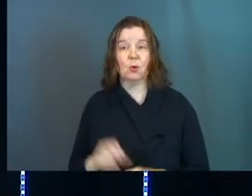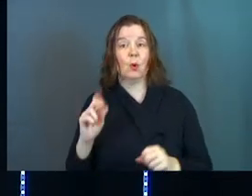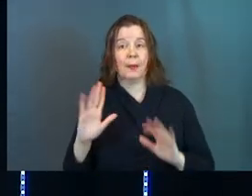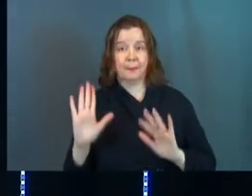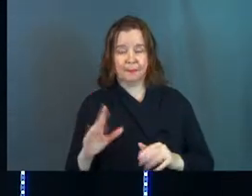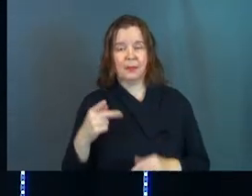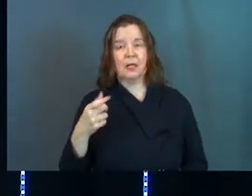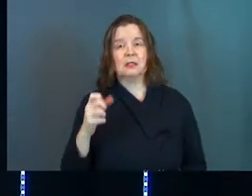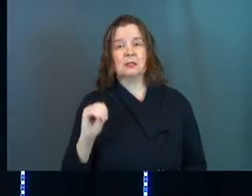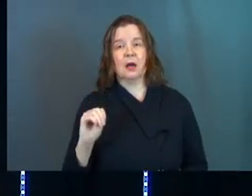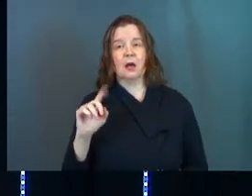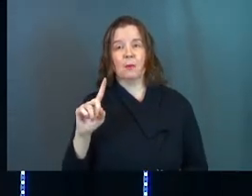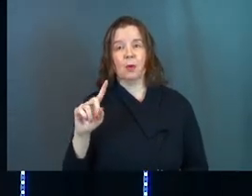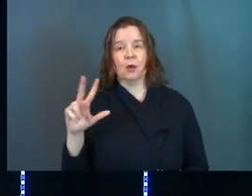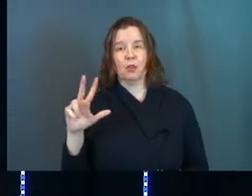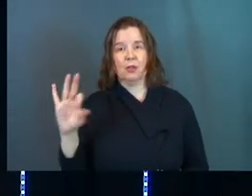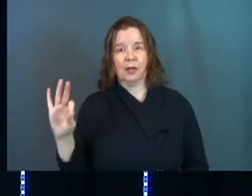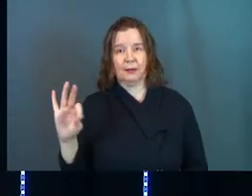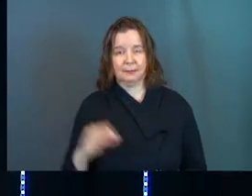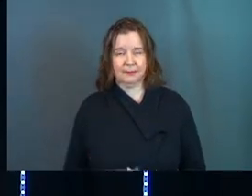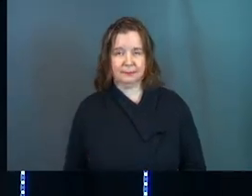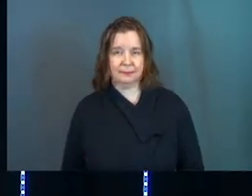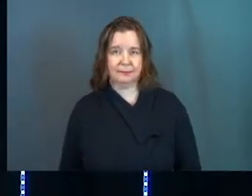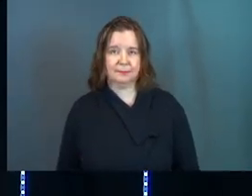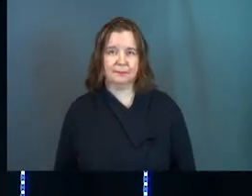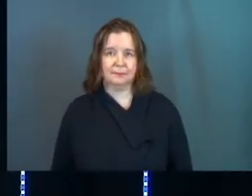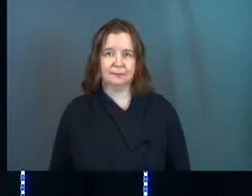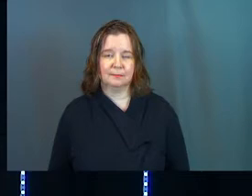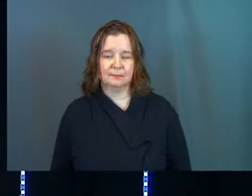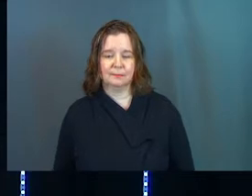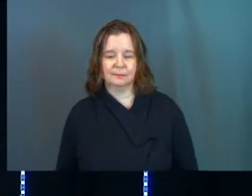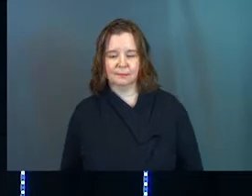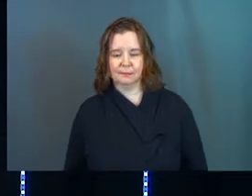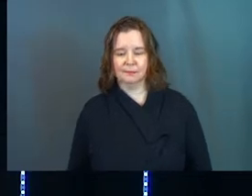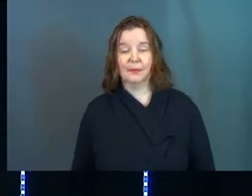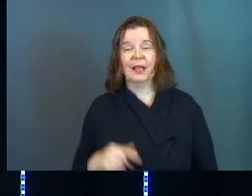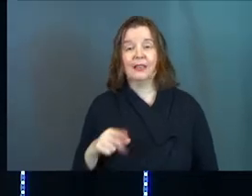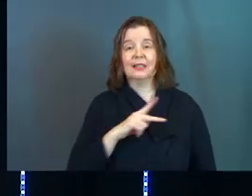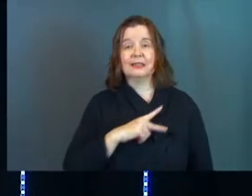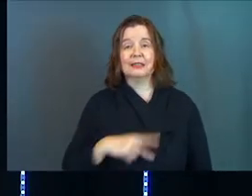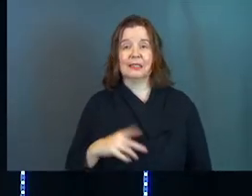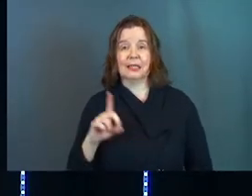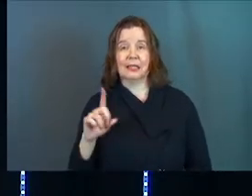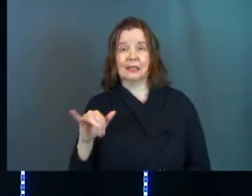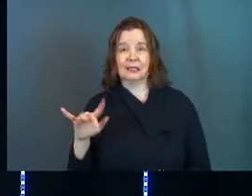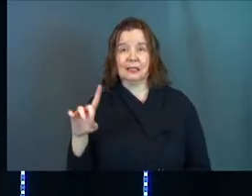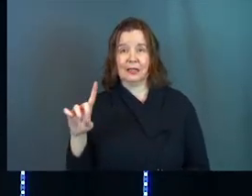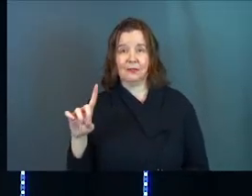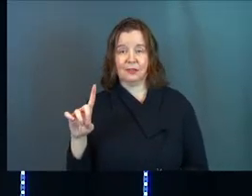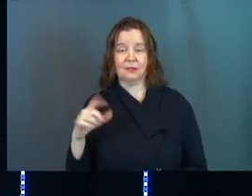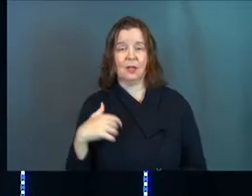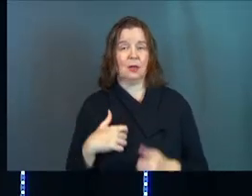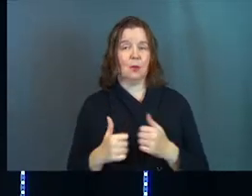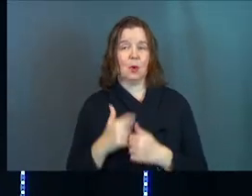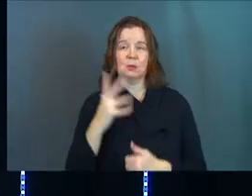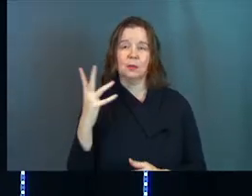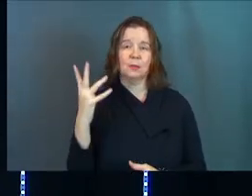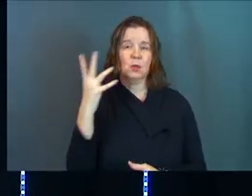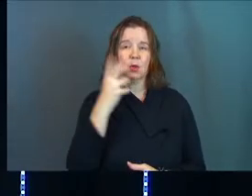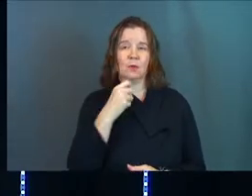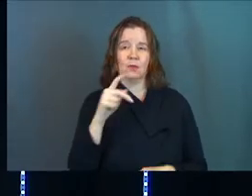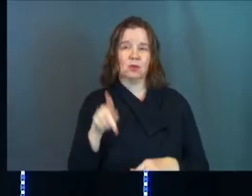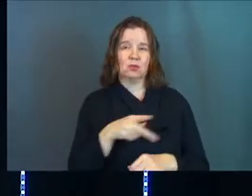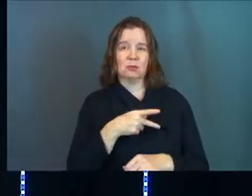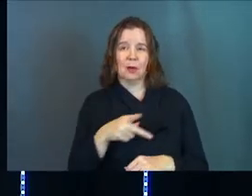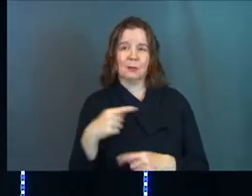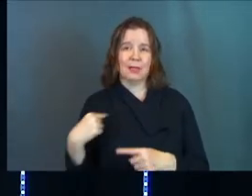Okay, Psalm 139. Let's jump right into purpose. Psalm 139. This is King David writing one of his most beautiful psalms